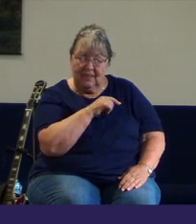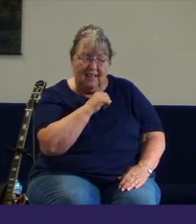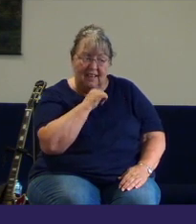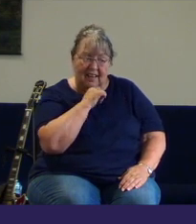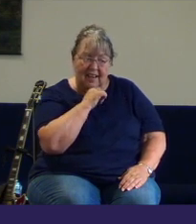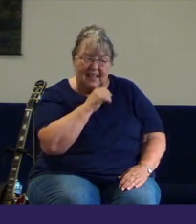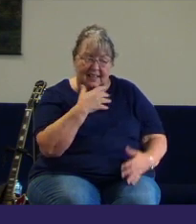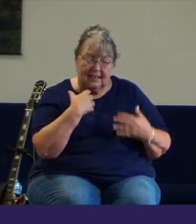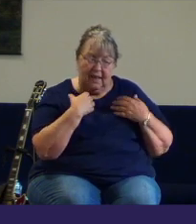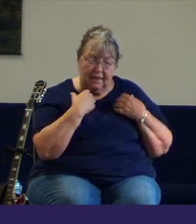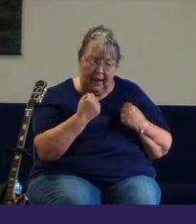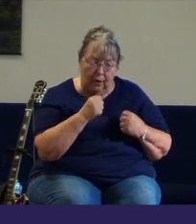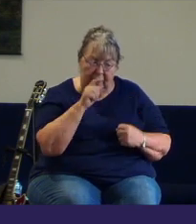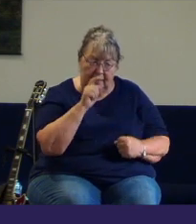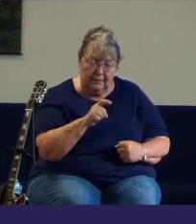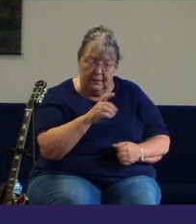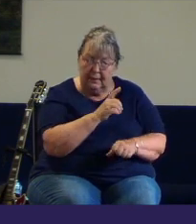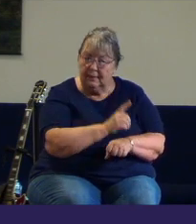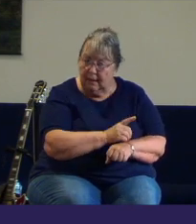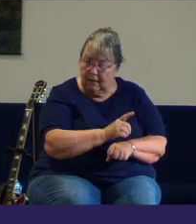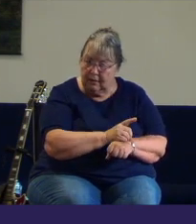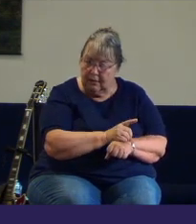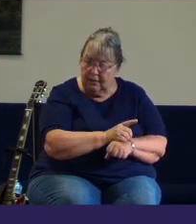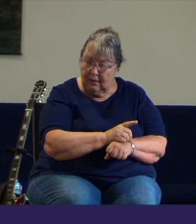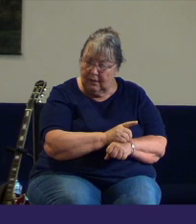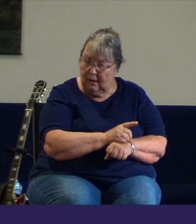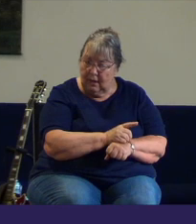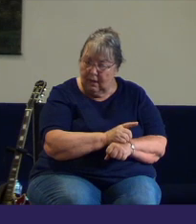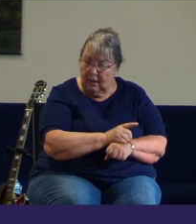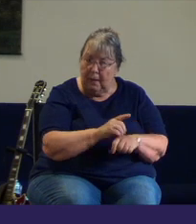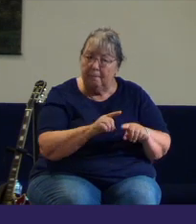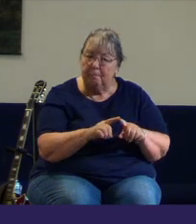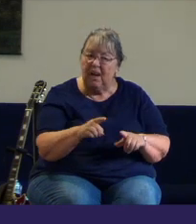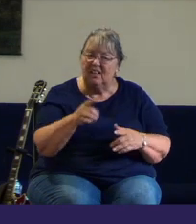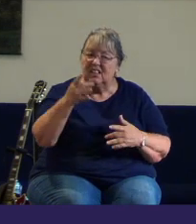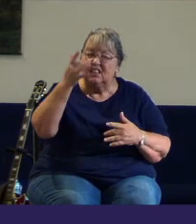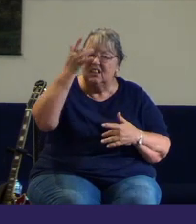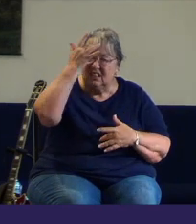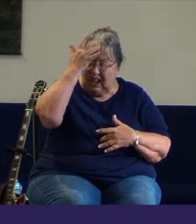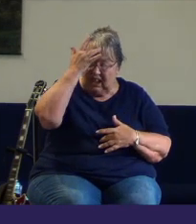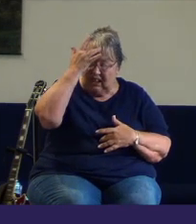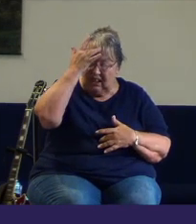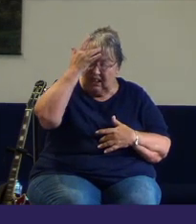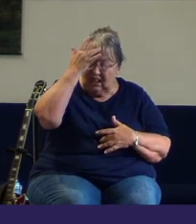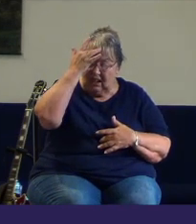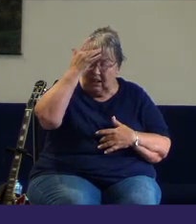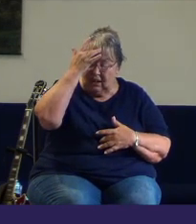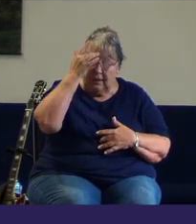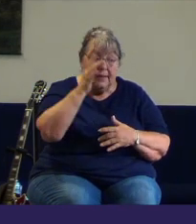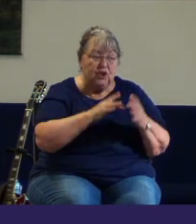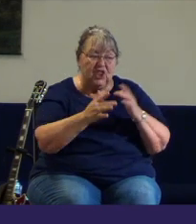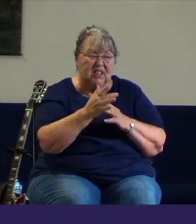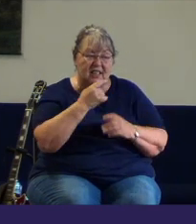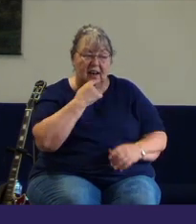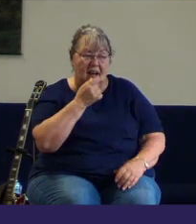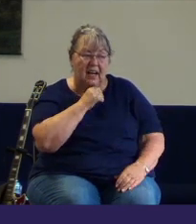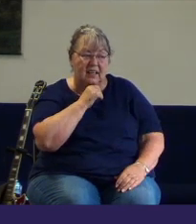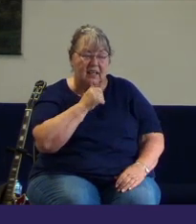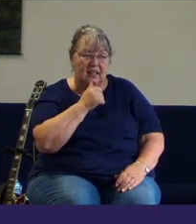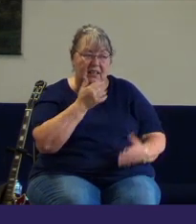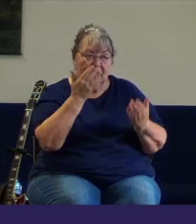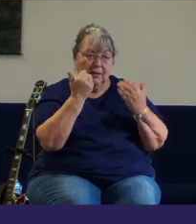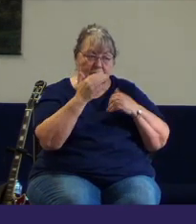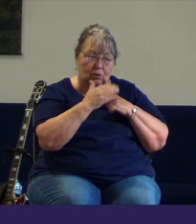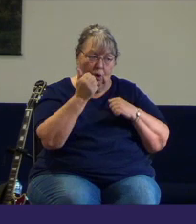the healthy who need a doctor, but the sick. He says, I have not come to call the righteous,